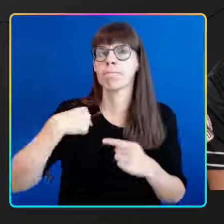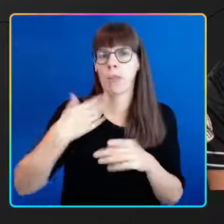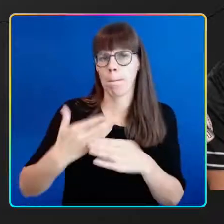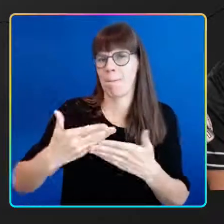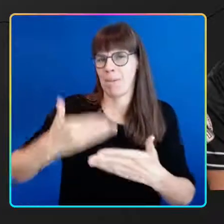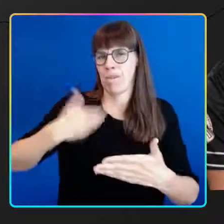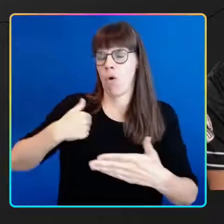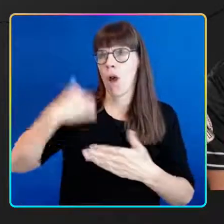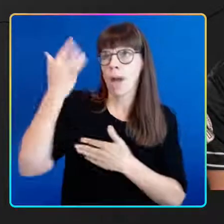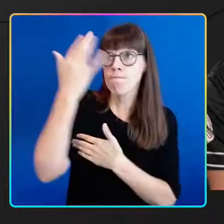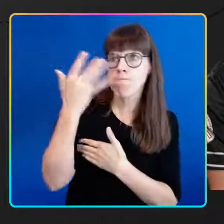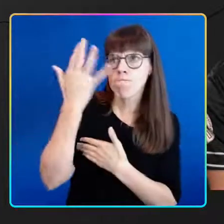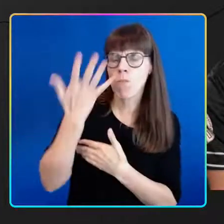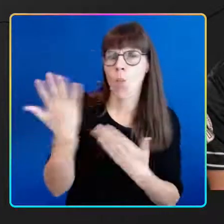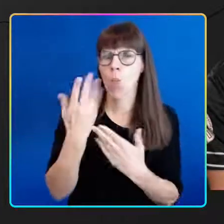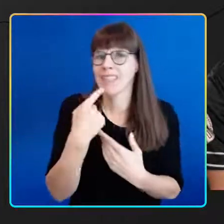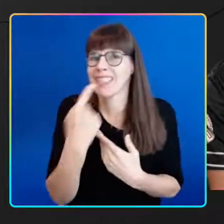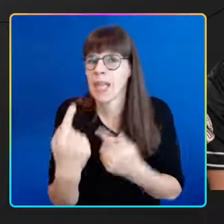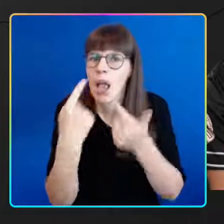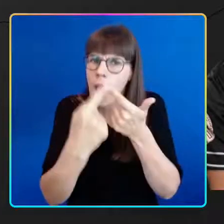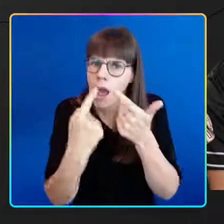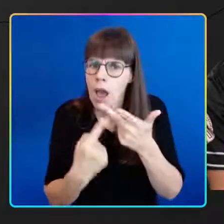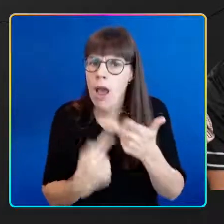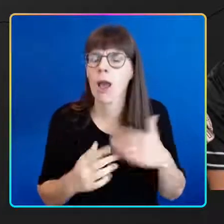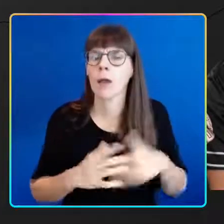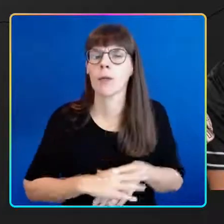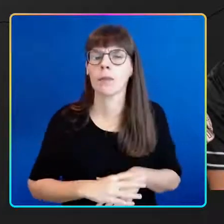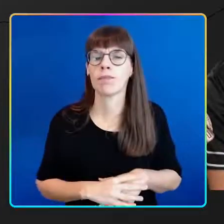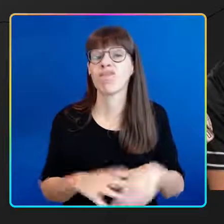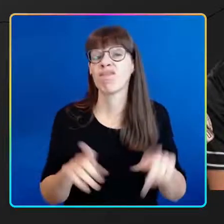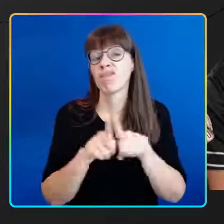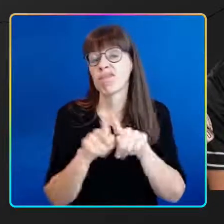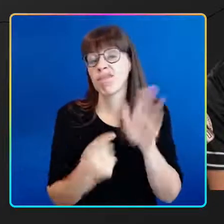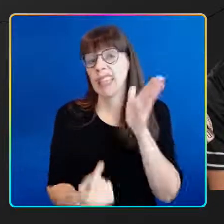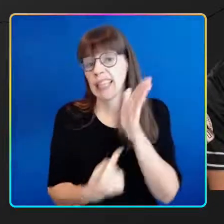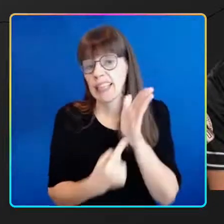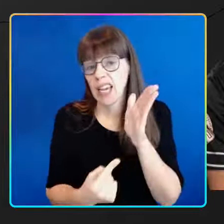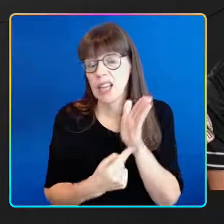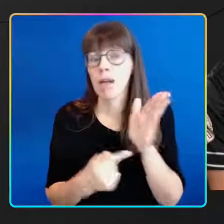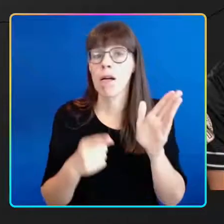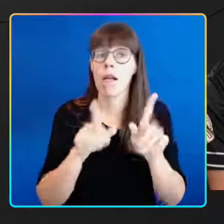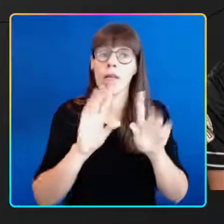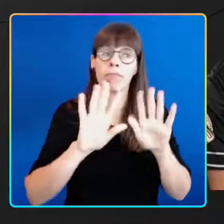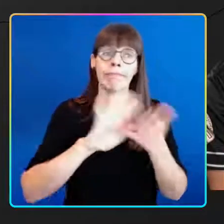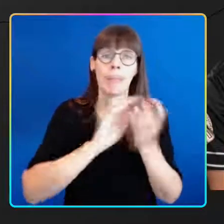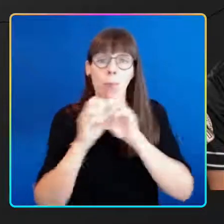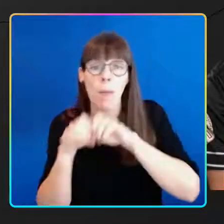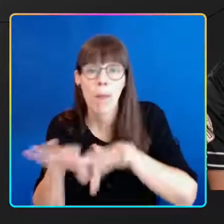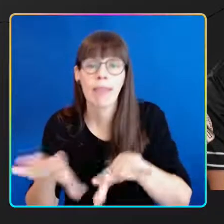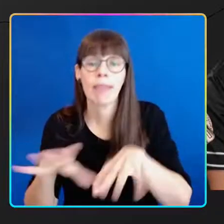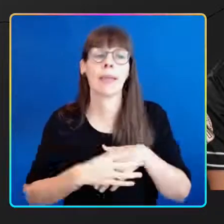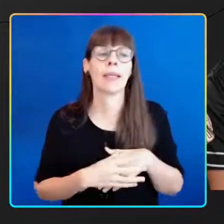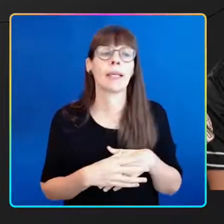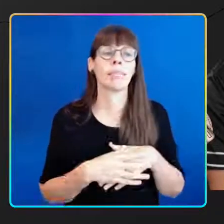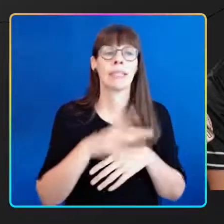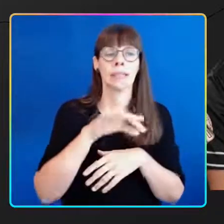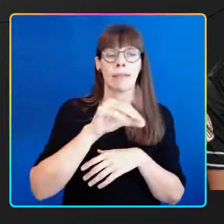of my day is more related to technical stuff, so implementing hands-on, so data engineer and